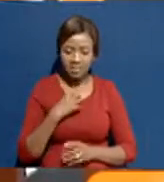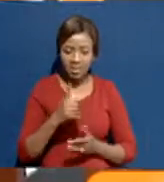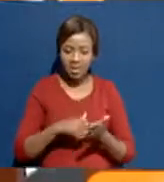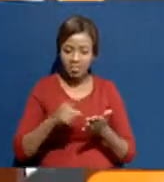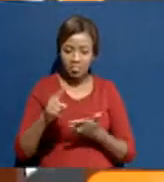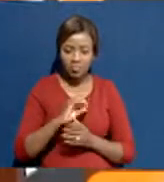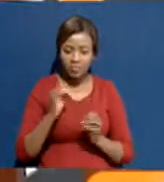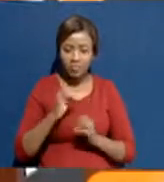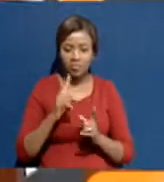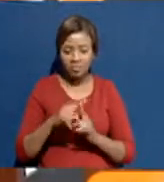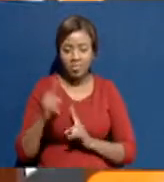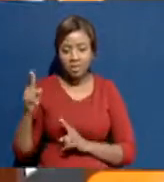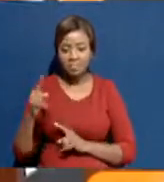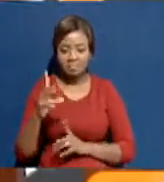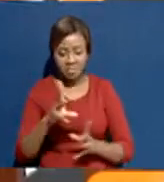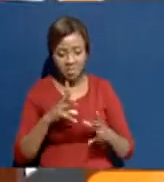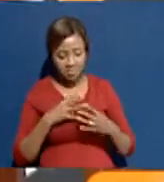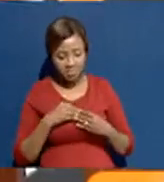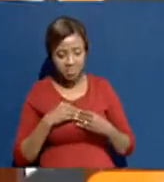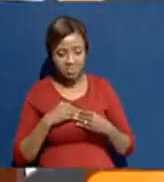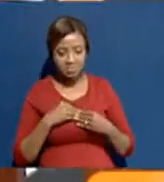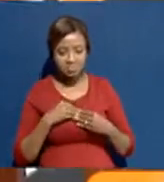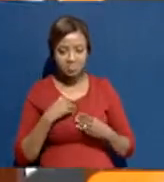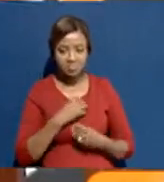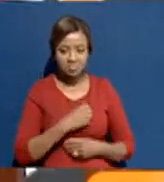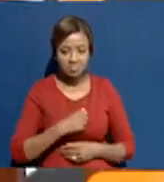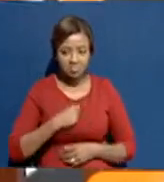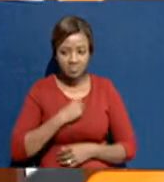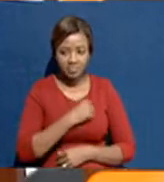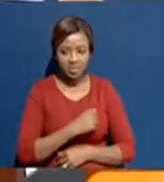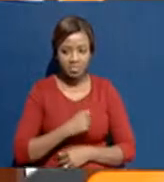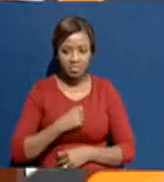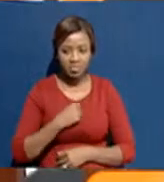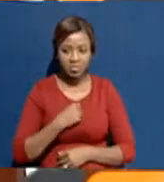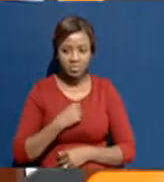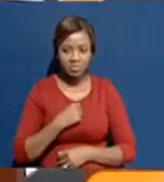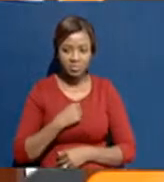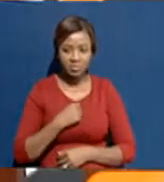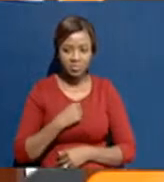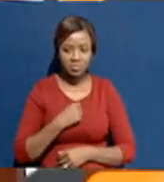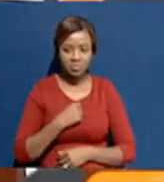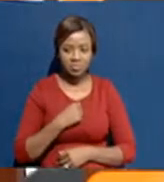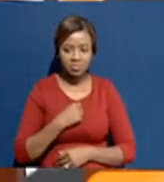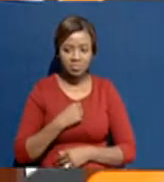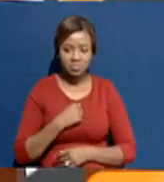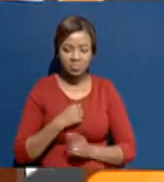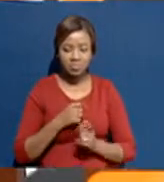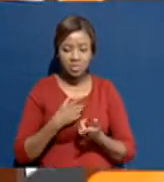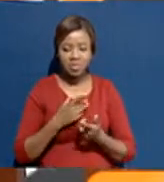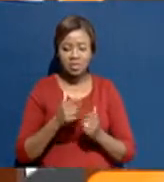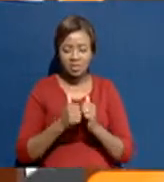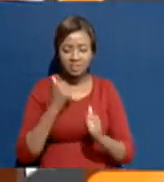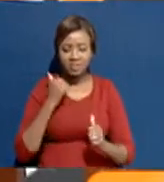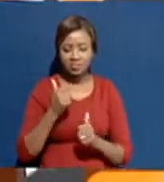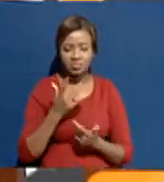did, actually, after that. He refused his politicians to bring it up again.